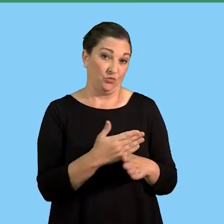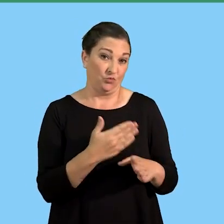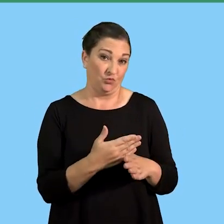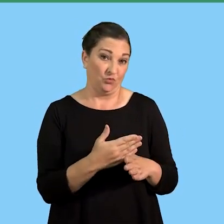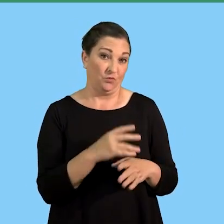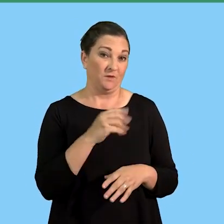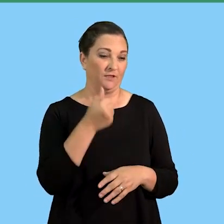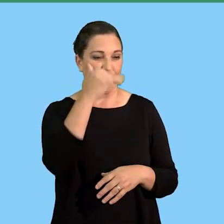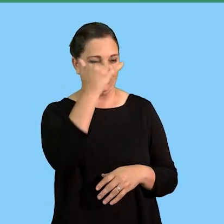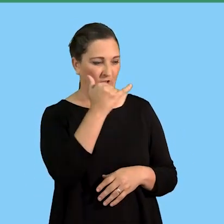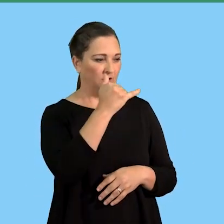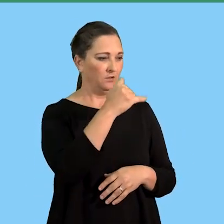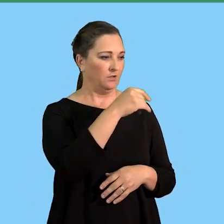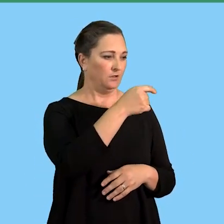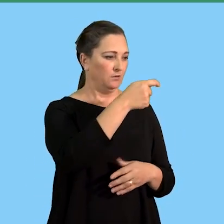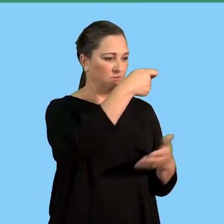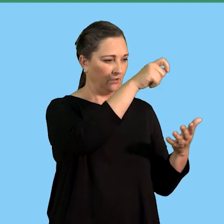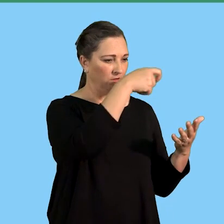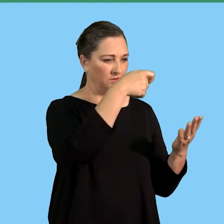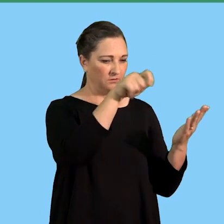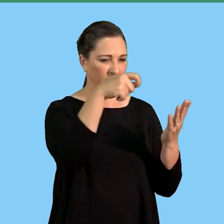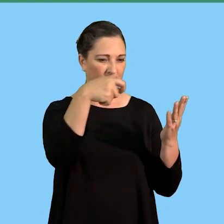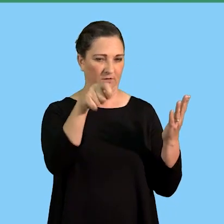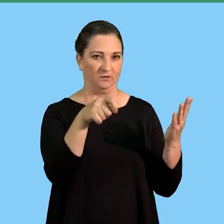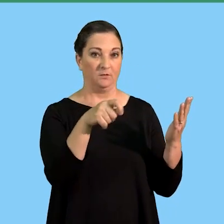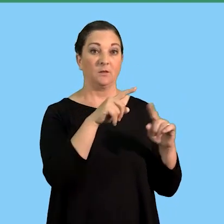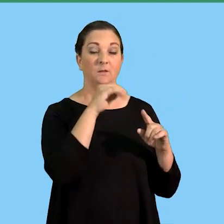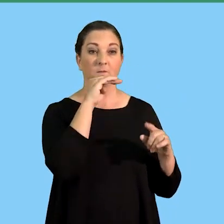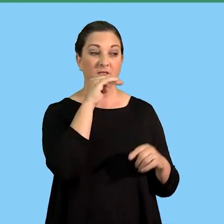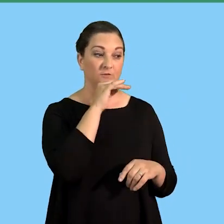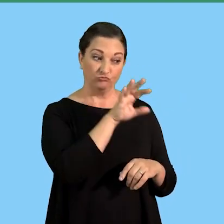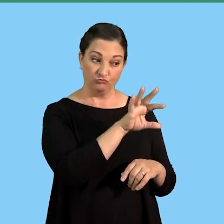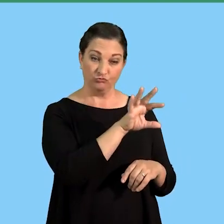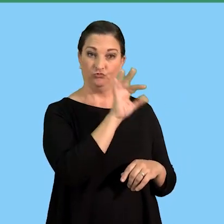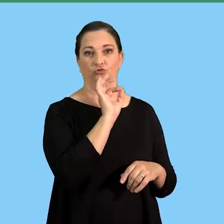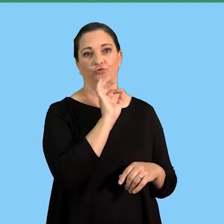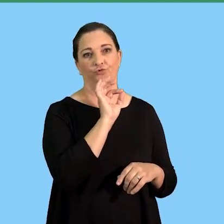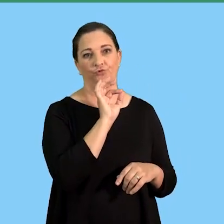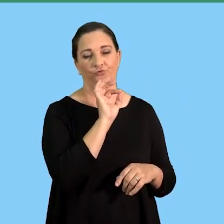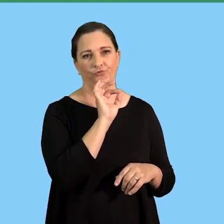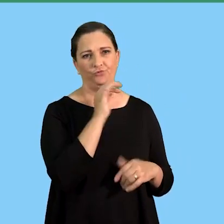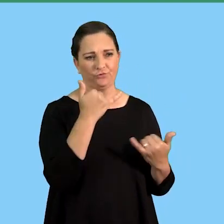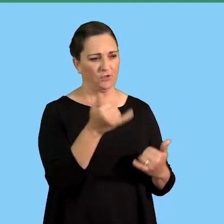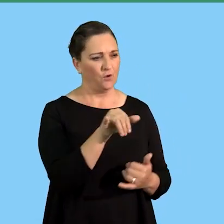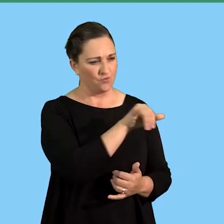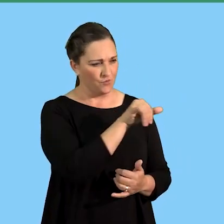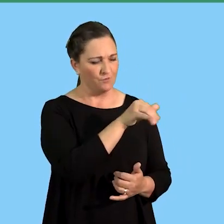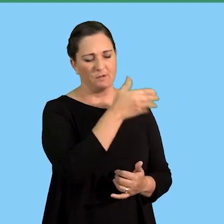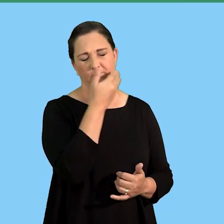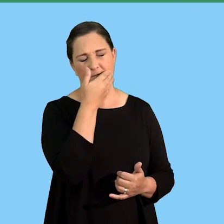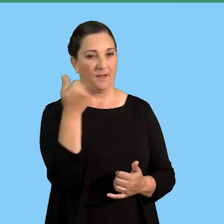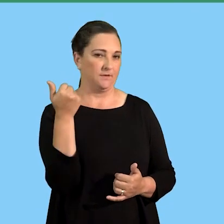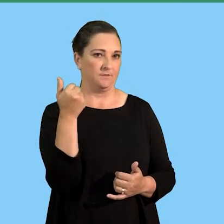and they are doing what we call a checklist. Now, selection simply looks at choosing now